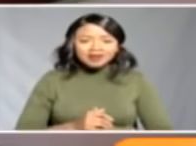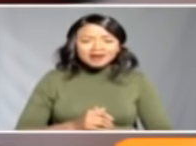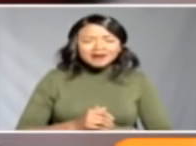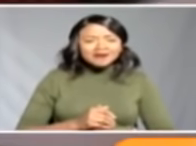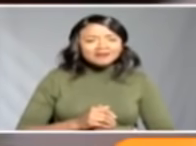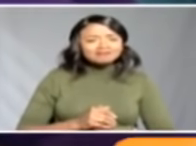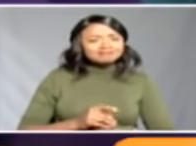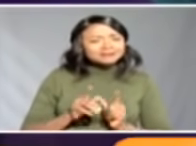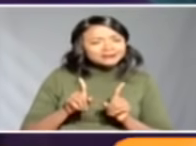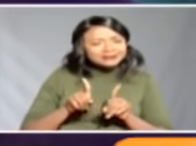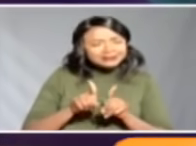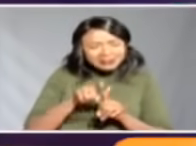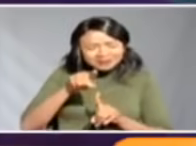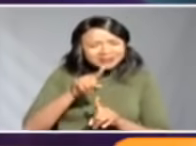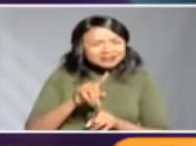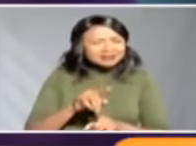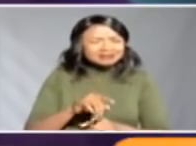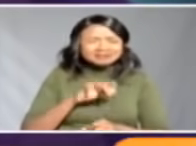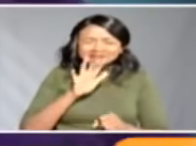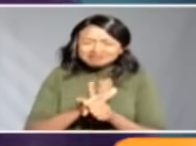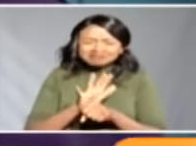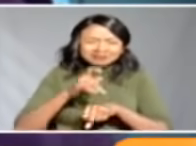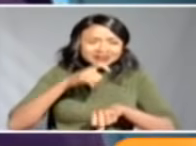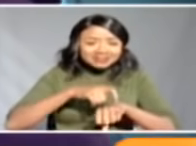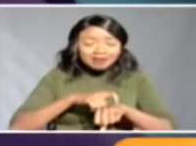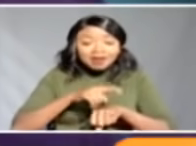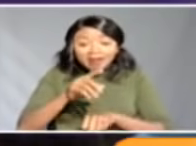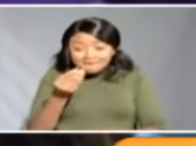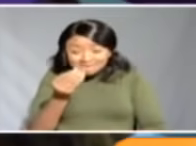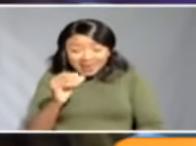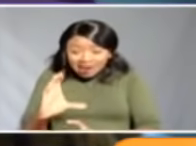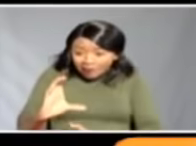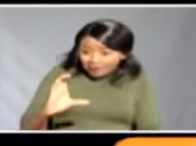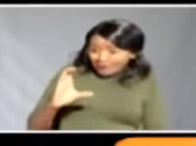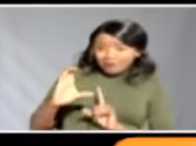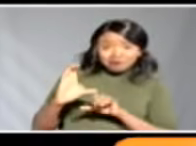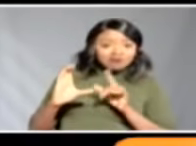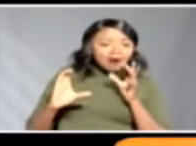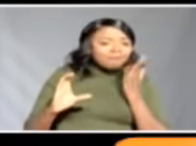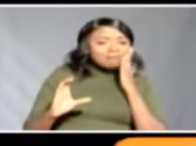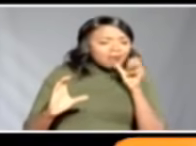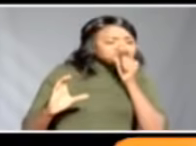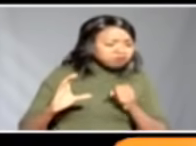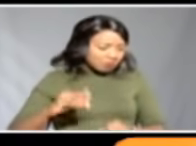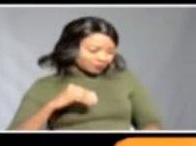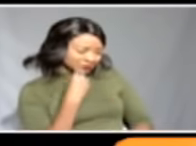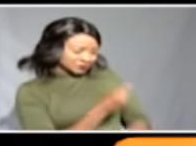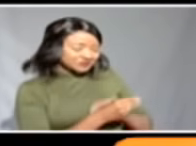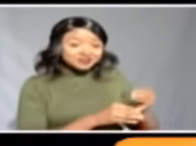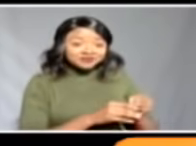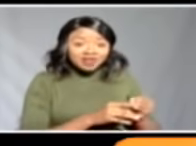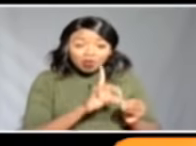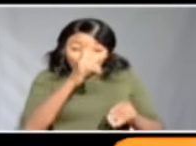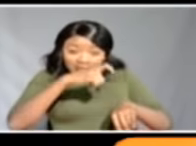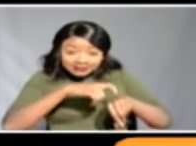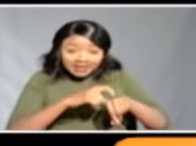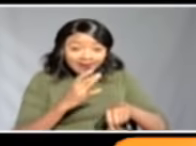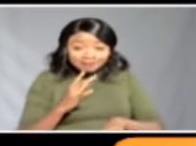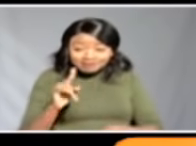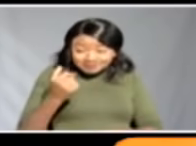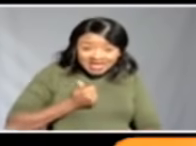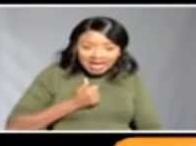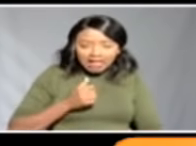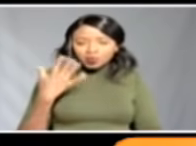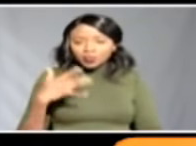at times too much. The girl would even share it with her grandmother. Hata kuna siku mtoto alisema mam,